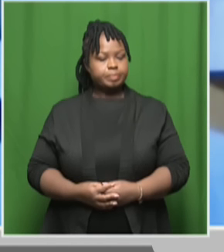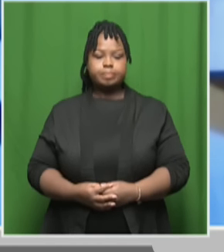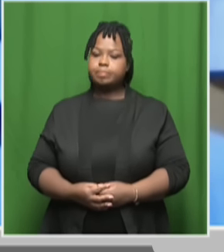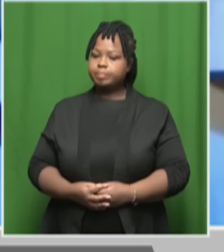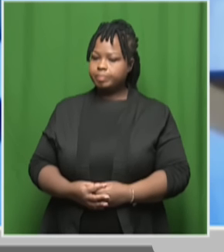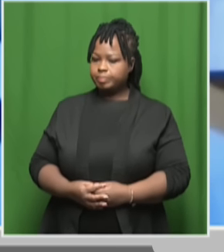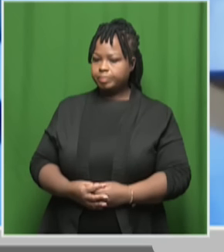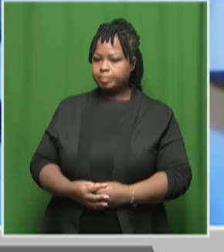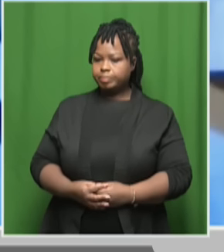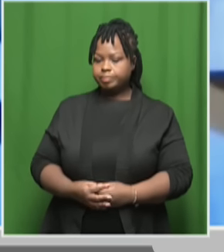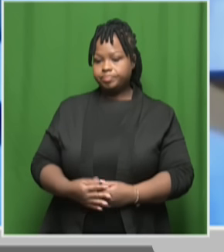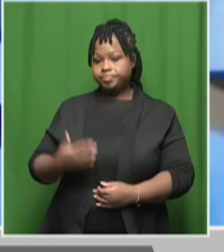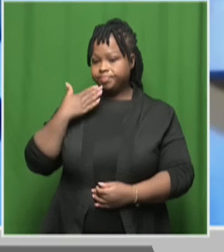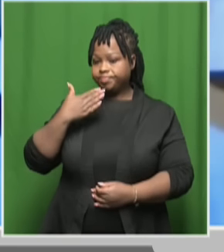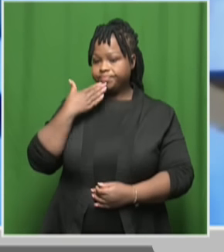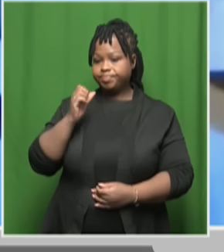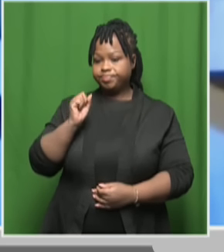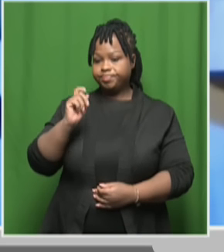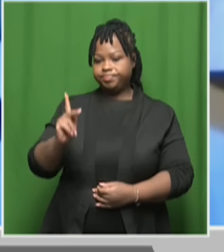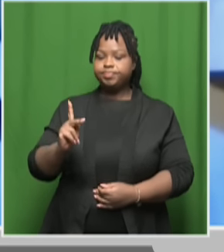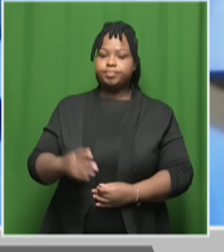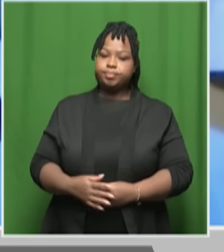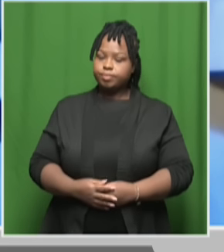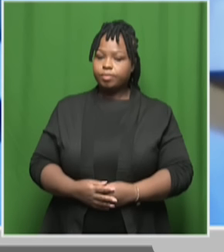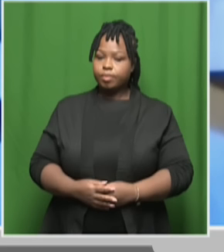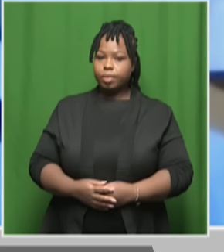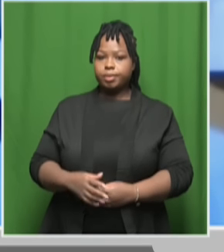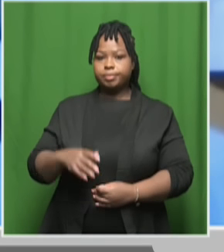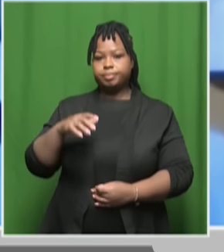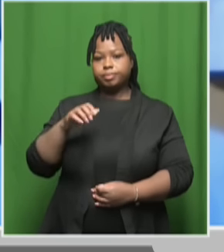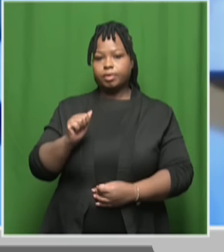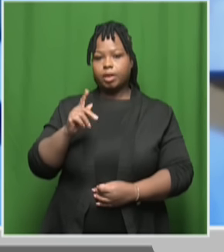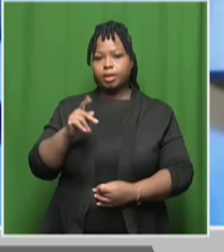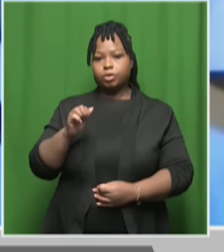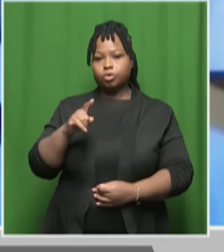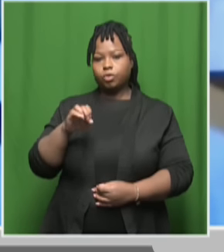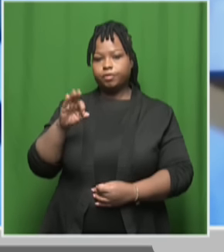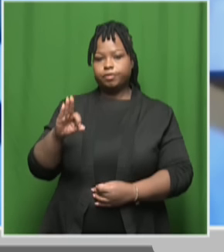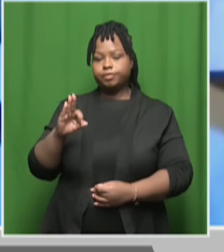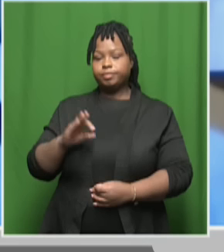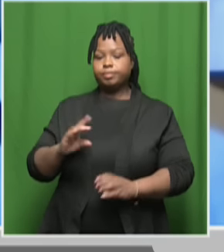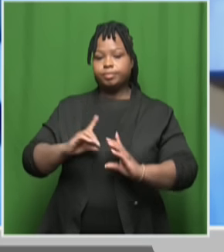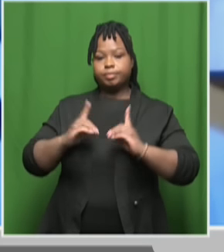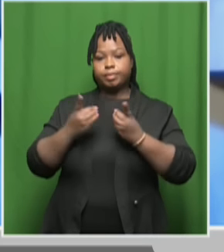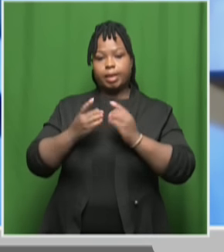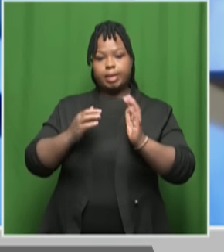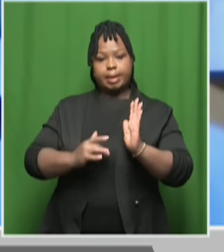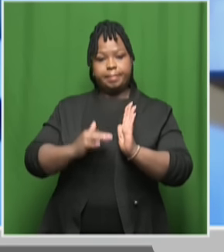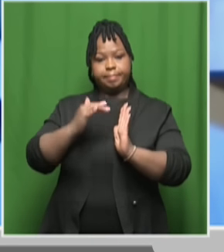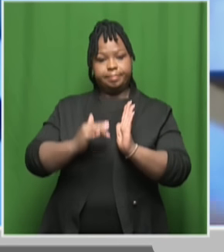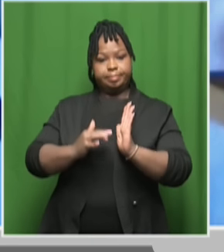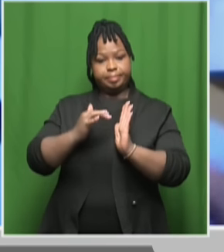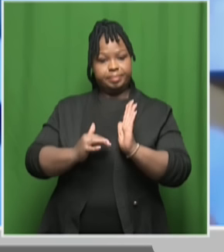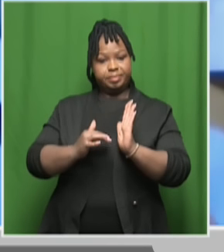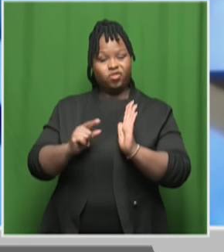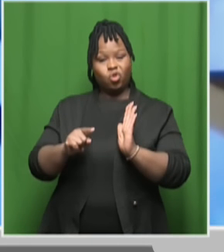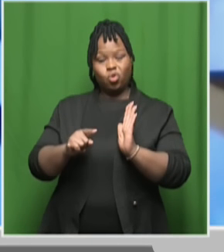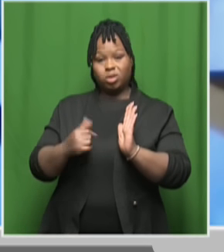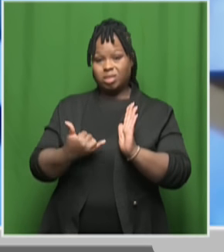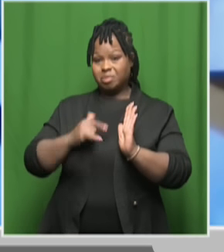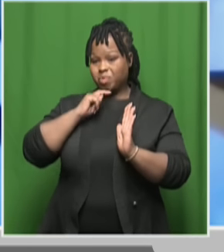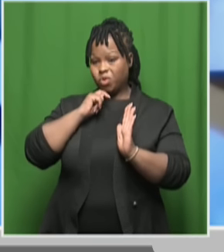Thanks, Sakina, for that. The Akkerkloof Dam this morning, the level of our Akkerkloof Dam, just